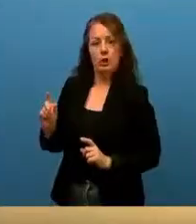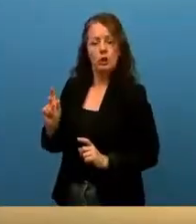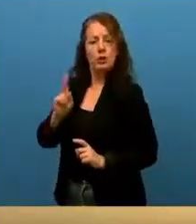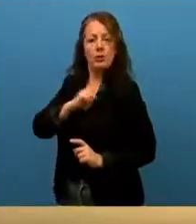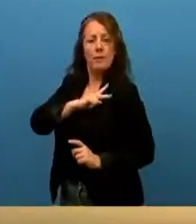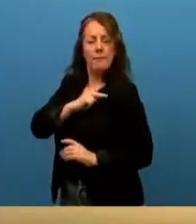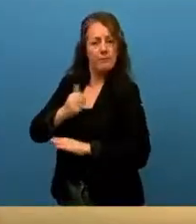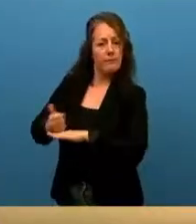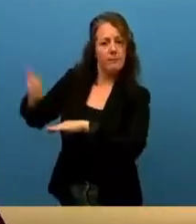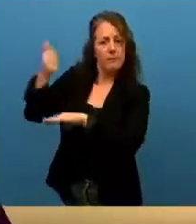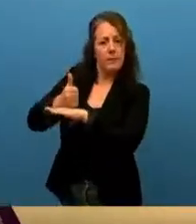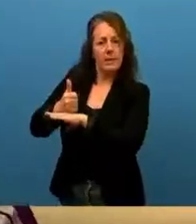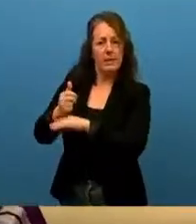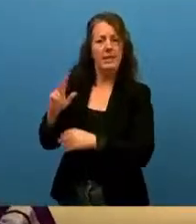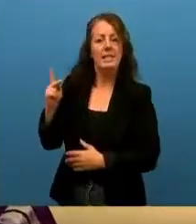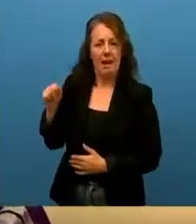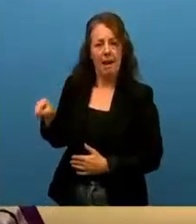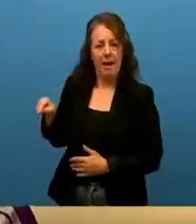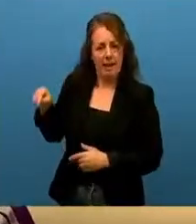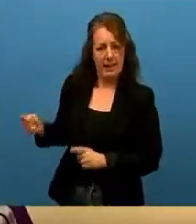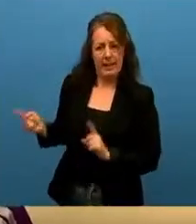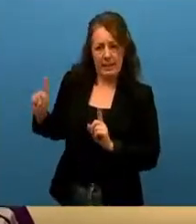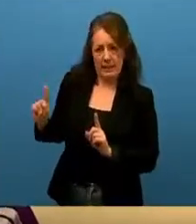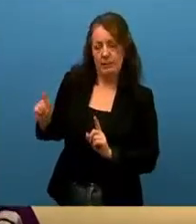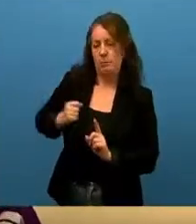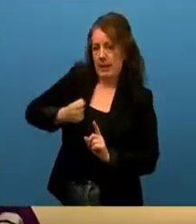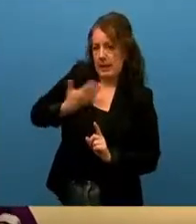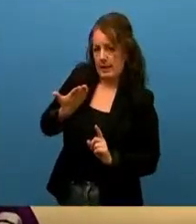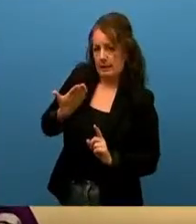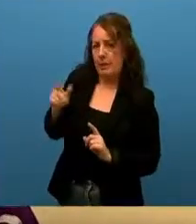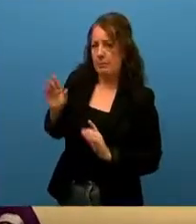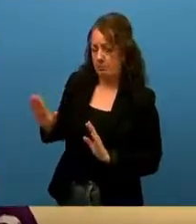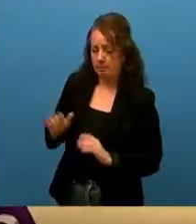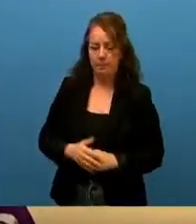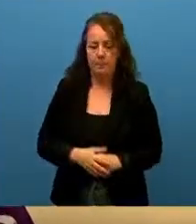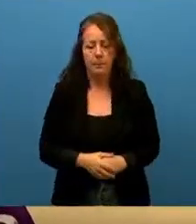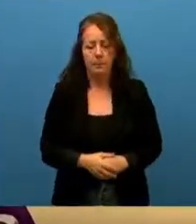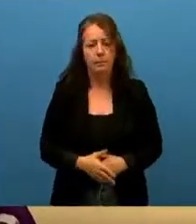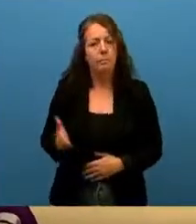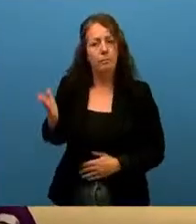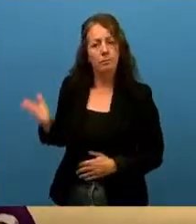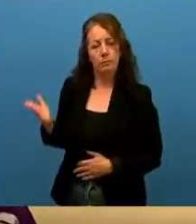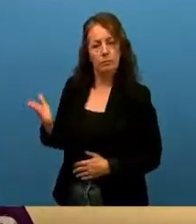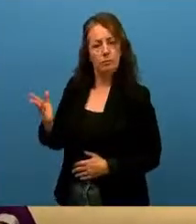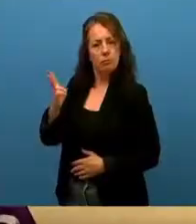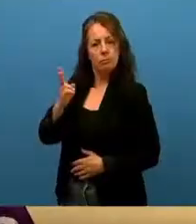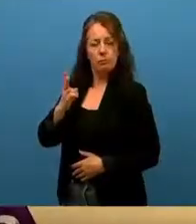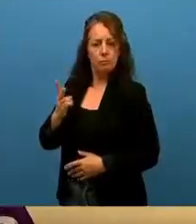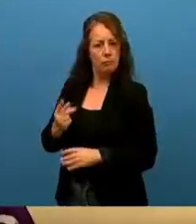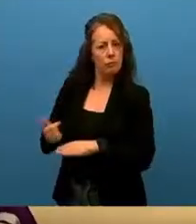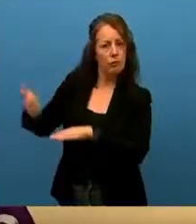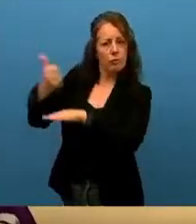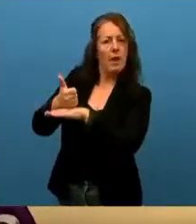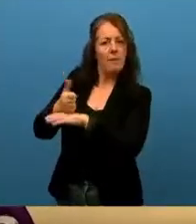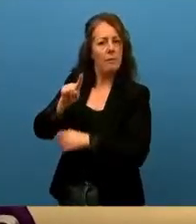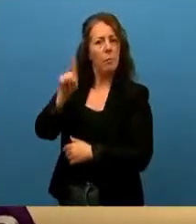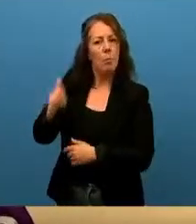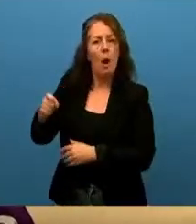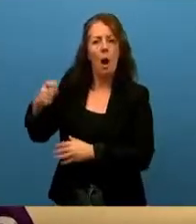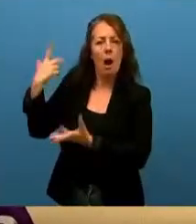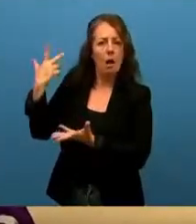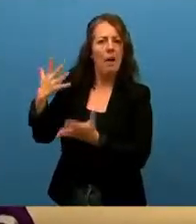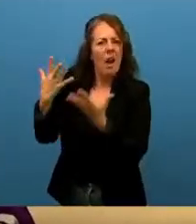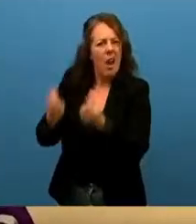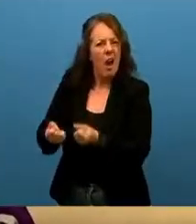chieftainship title handed down from generation to generation from before European contact. One of his processors with the